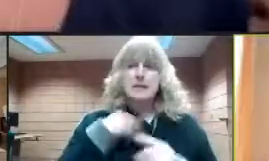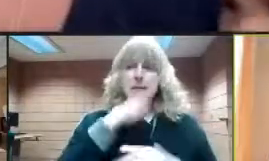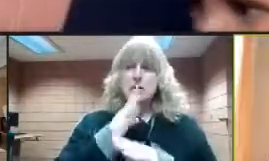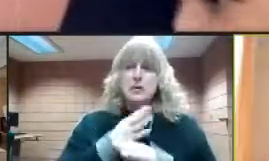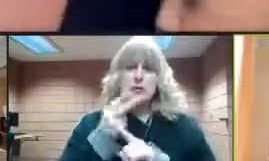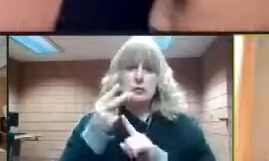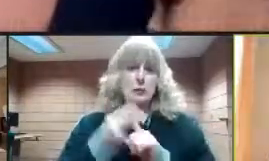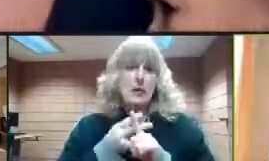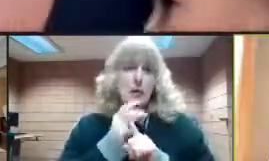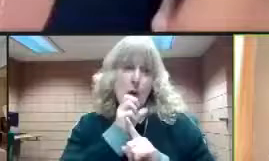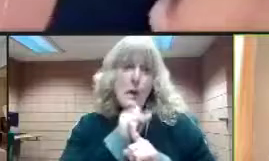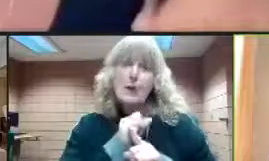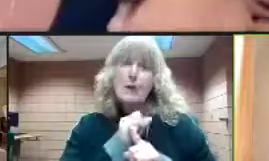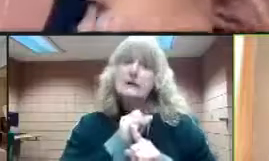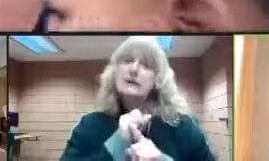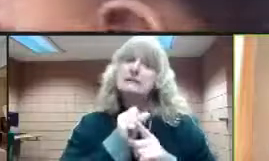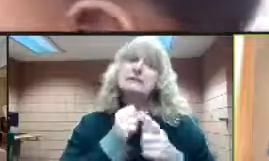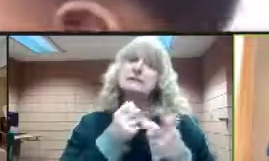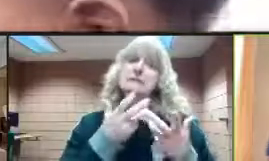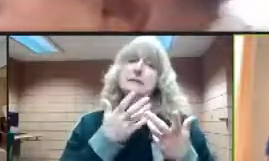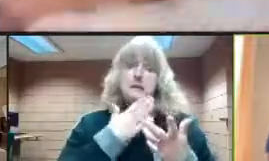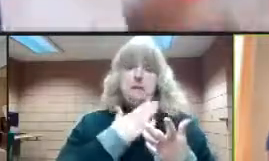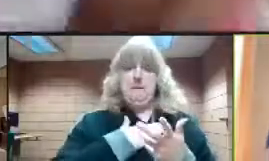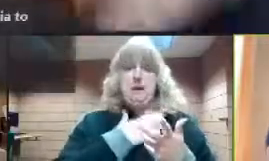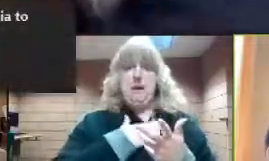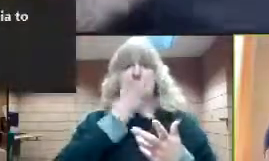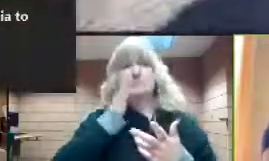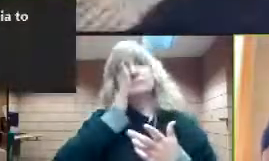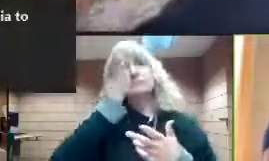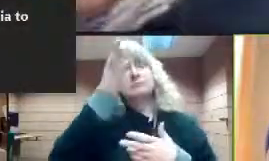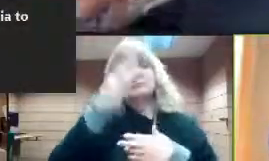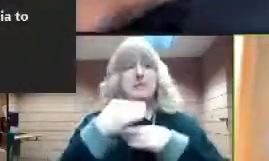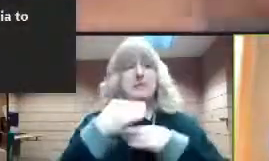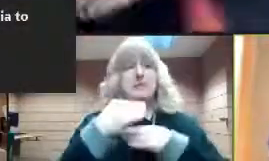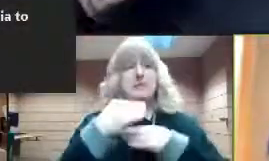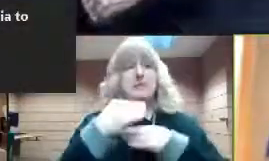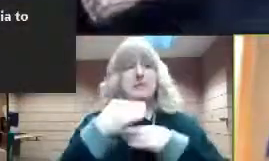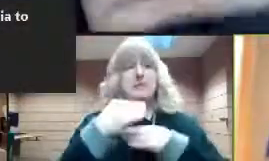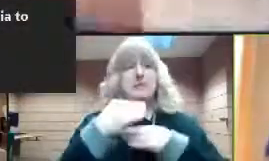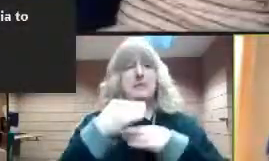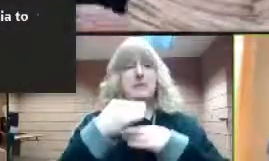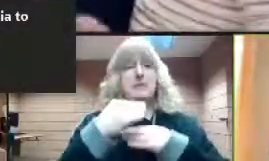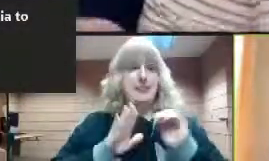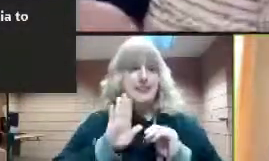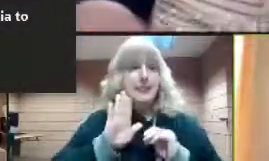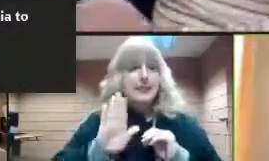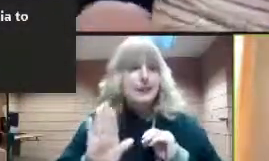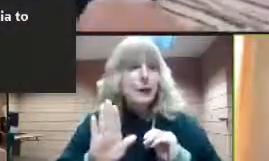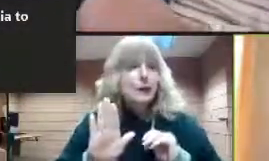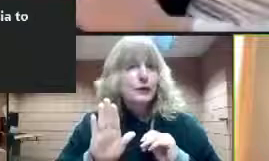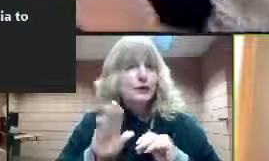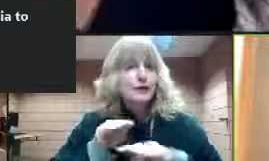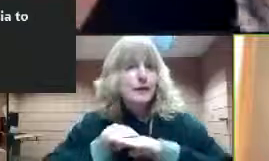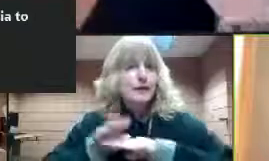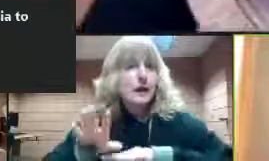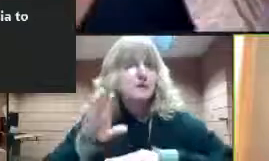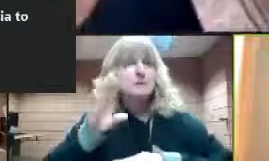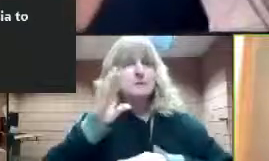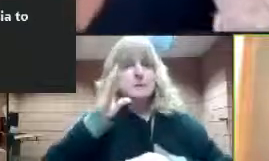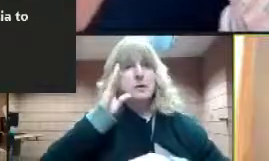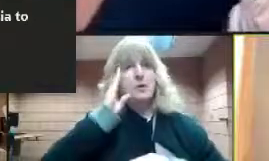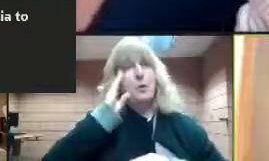So my long-term effects could look different from theirs. And knowing people in my community who have